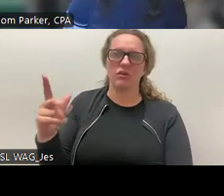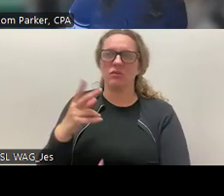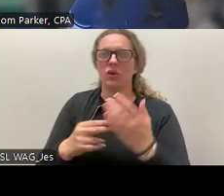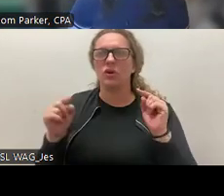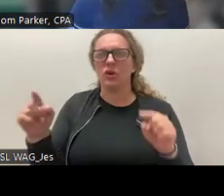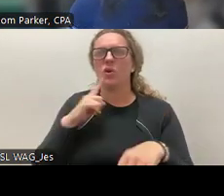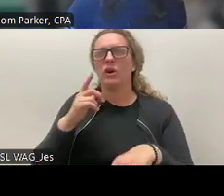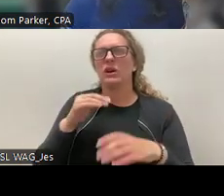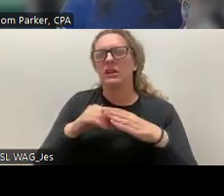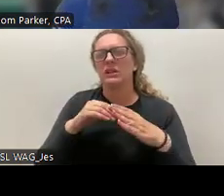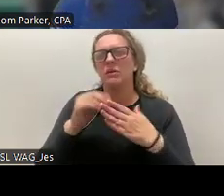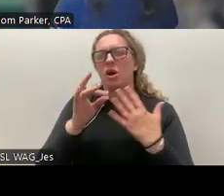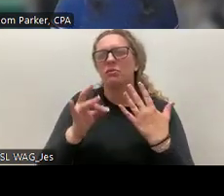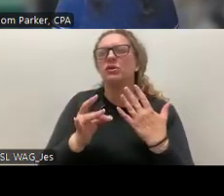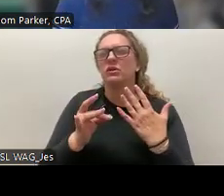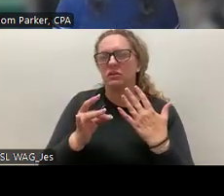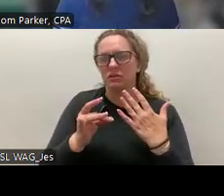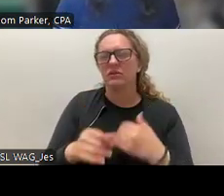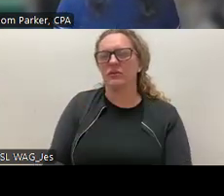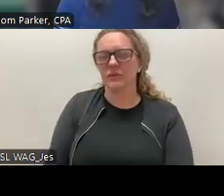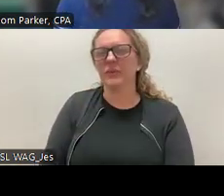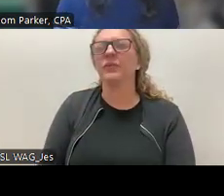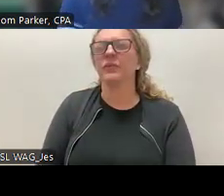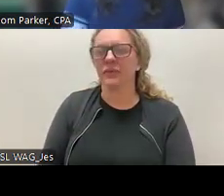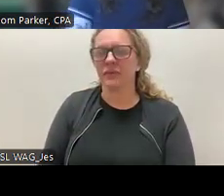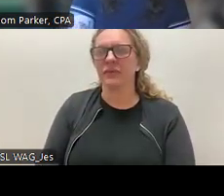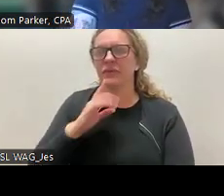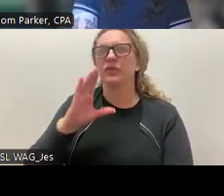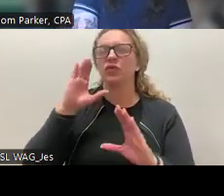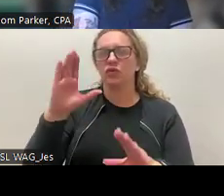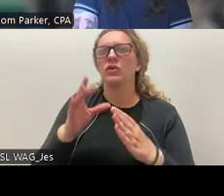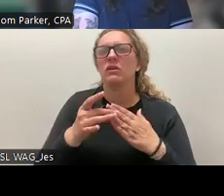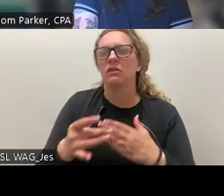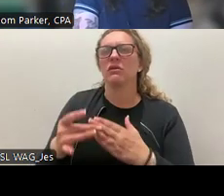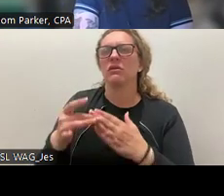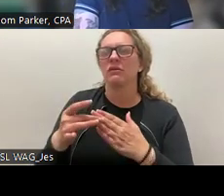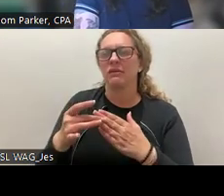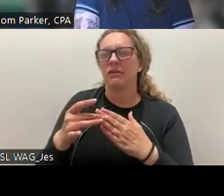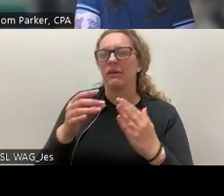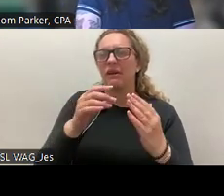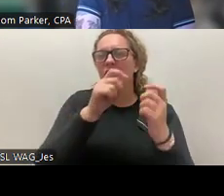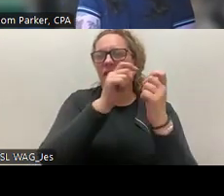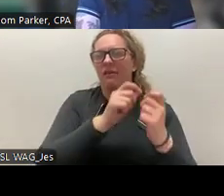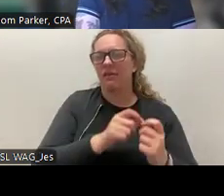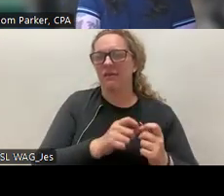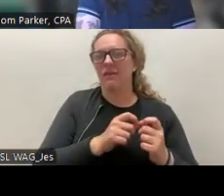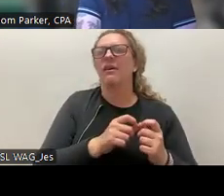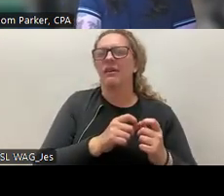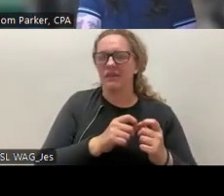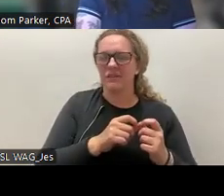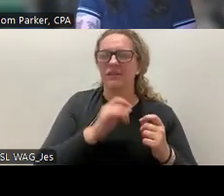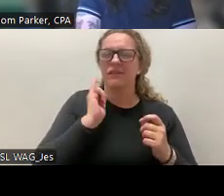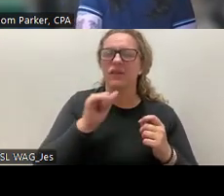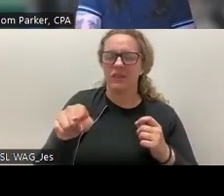accessibility options menu. And there's great guidelines as well for UI customization in